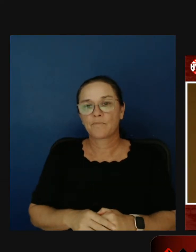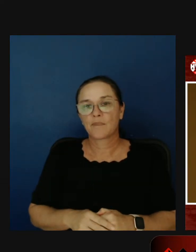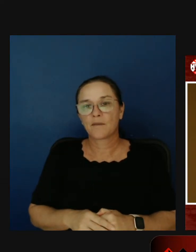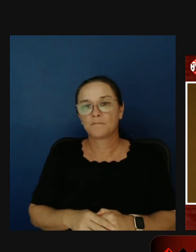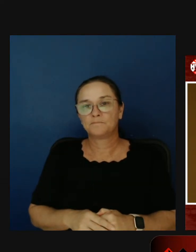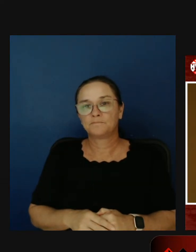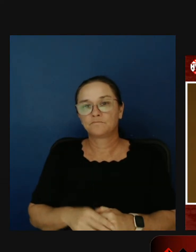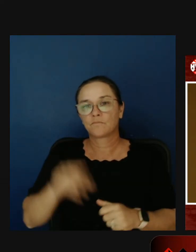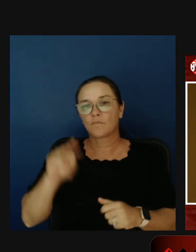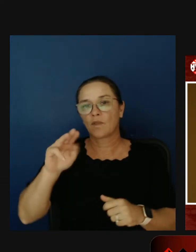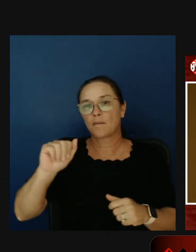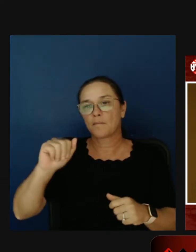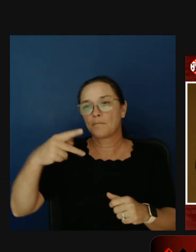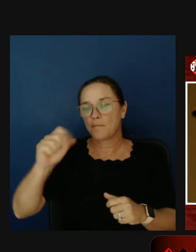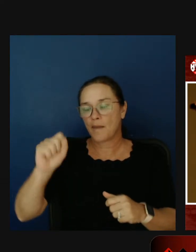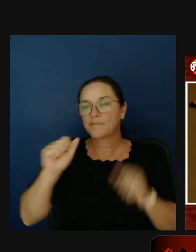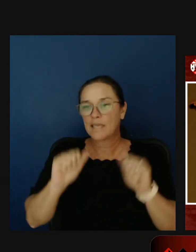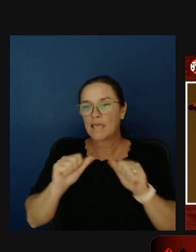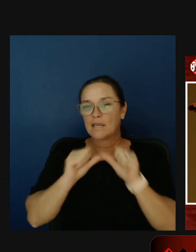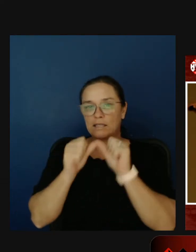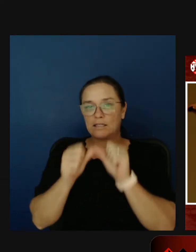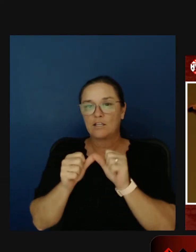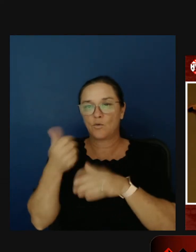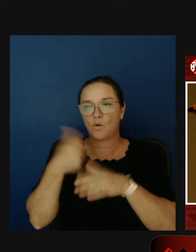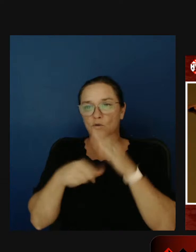maps can continue in the submarine realm.